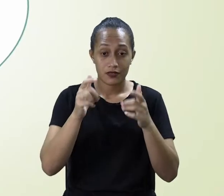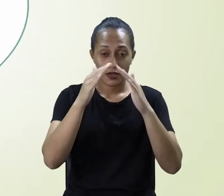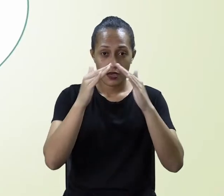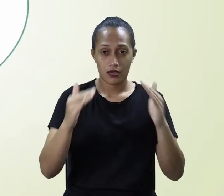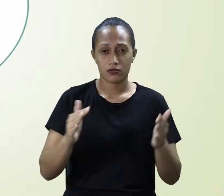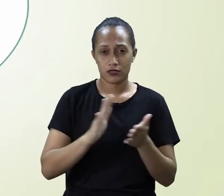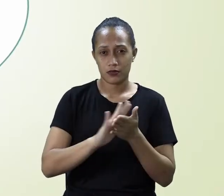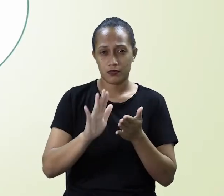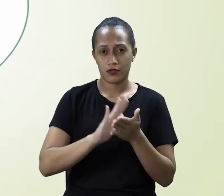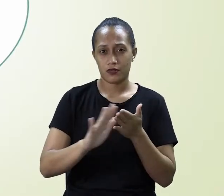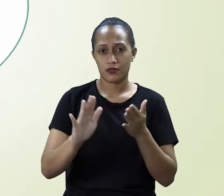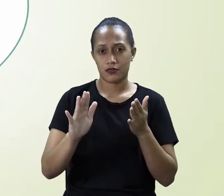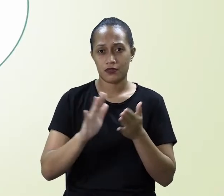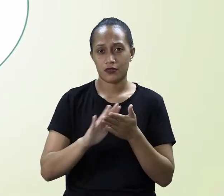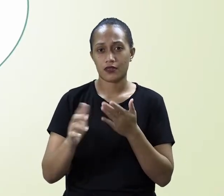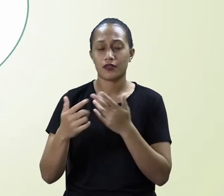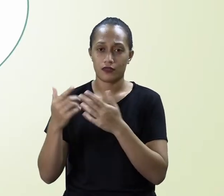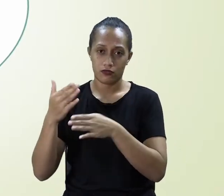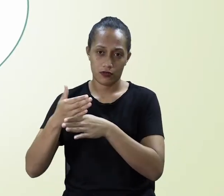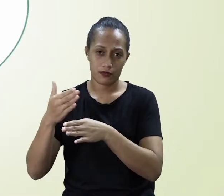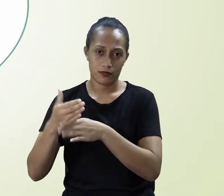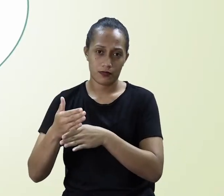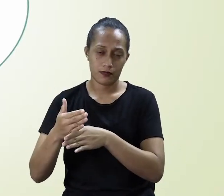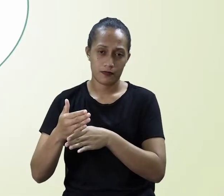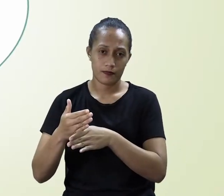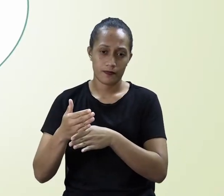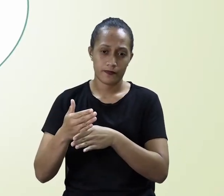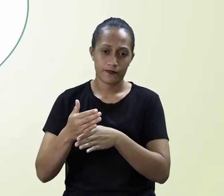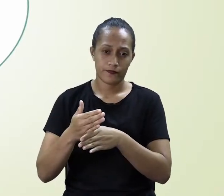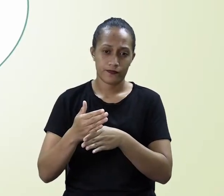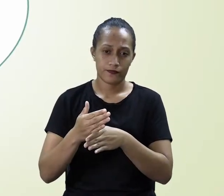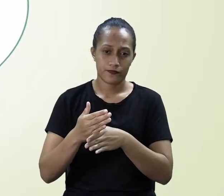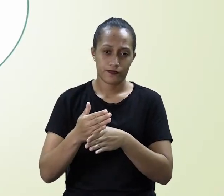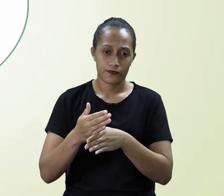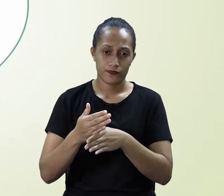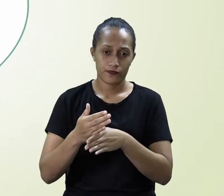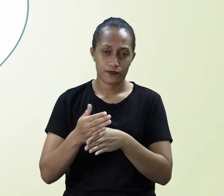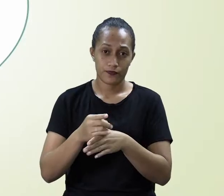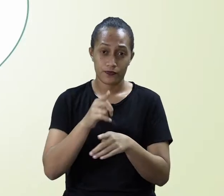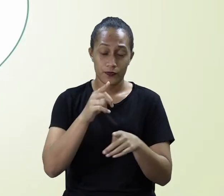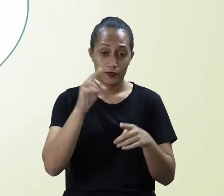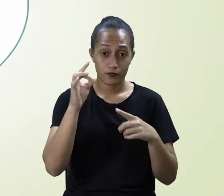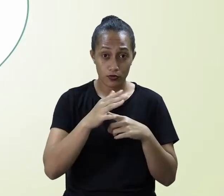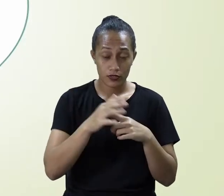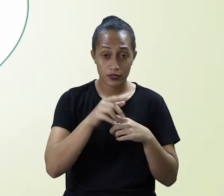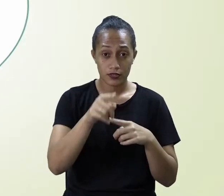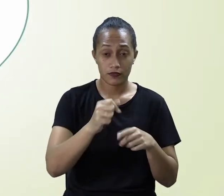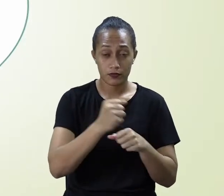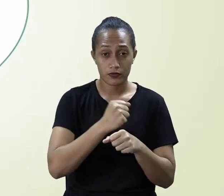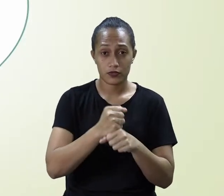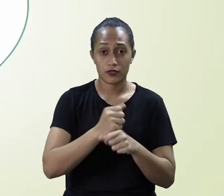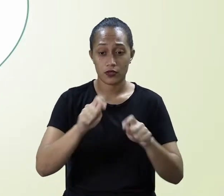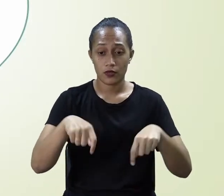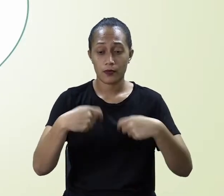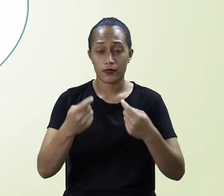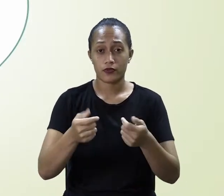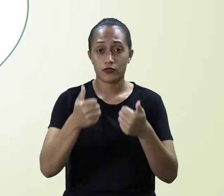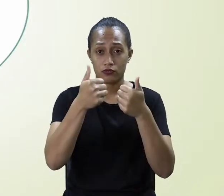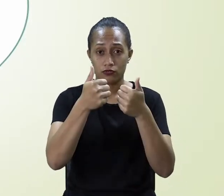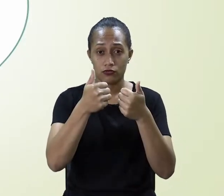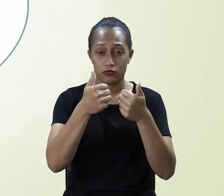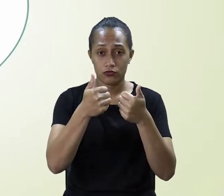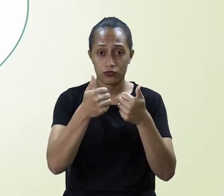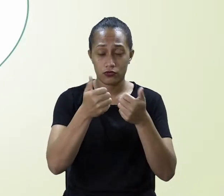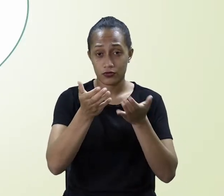land is considered as one of a factor that needs to have for production. So, land has a broad definition